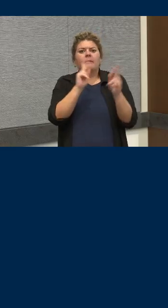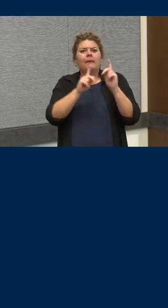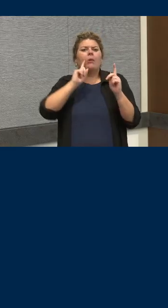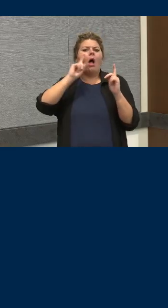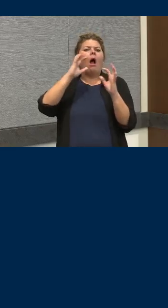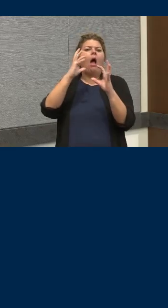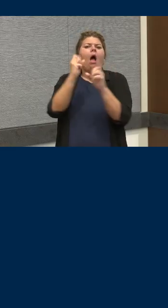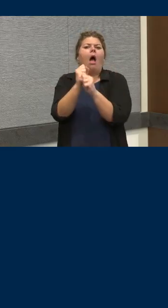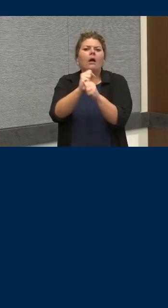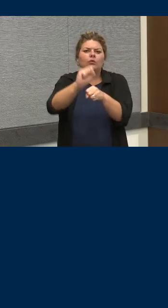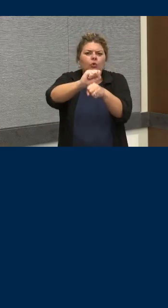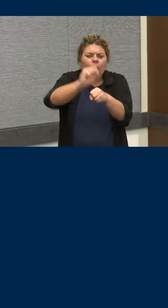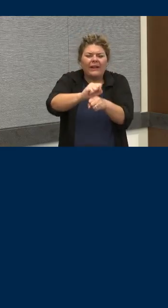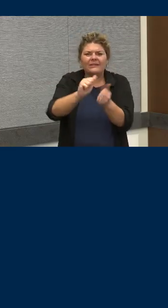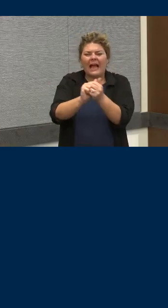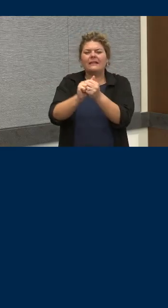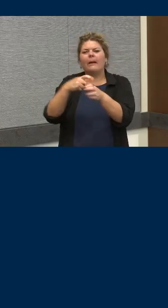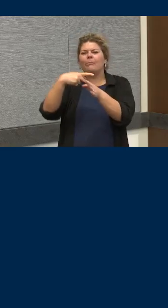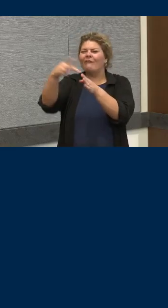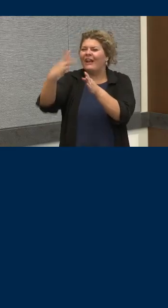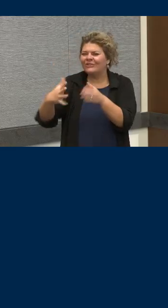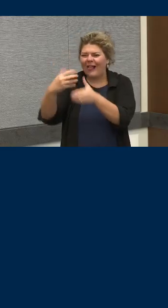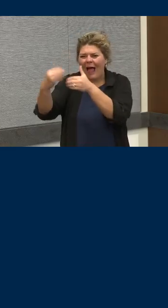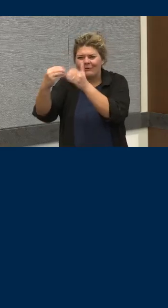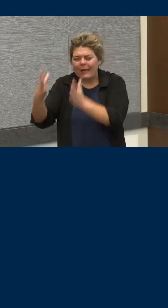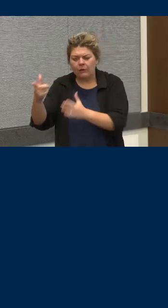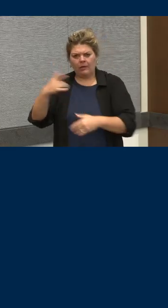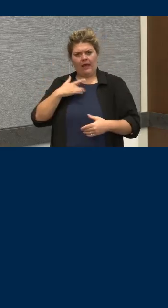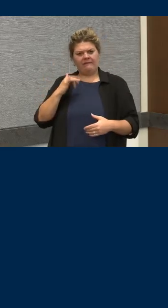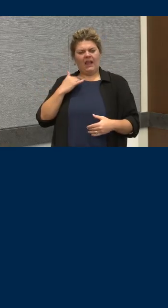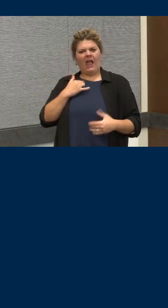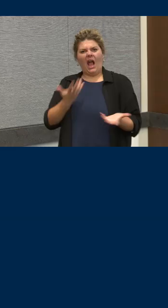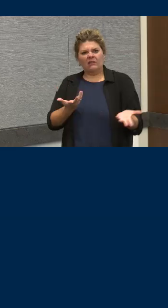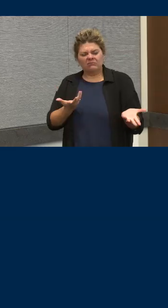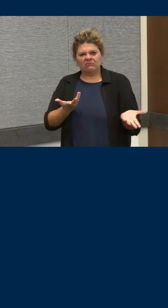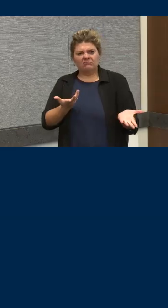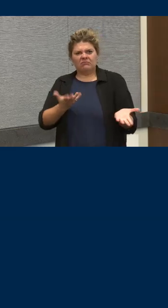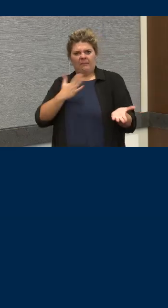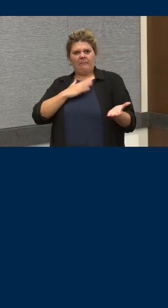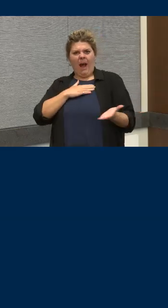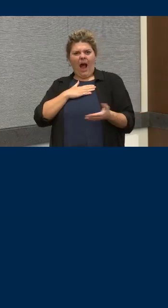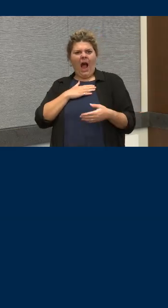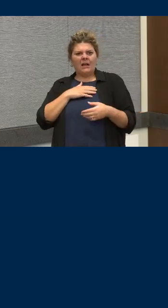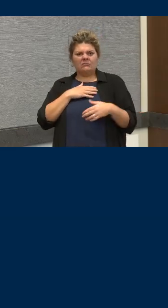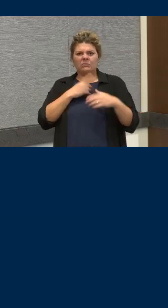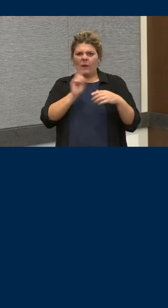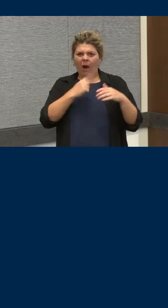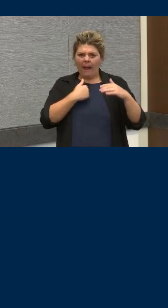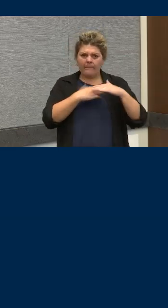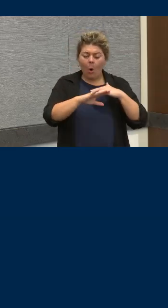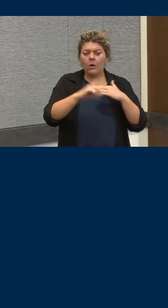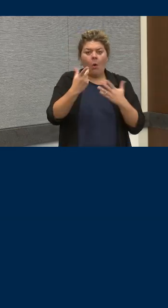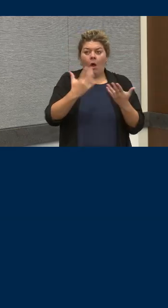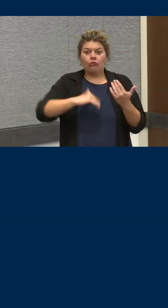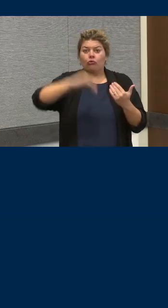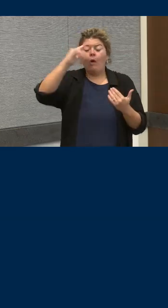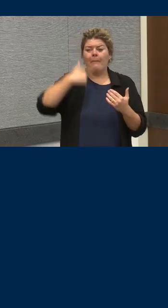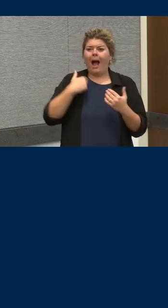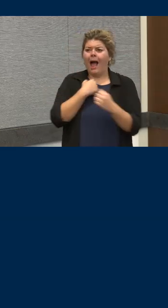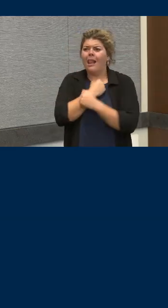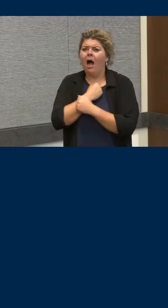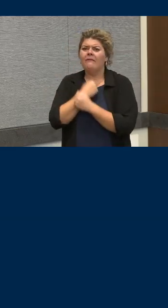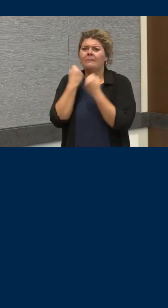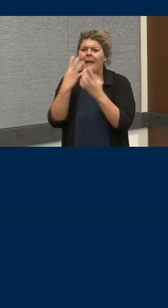as professional strangers because they feel alienated from their native culture, or because they grew up loving